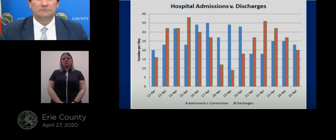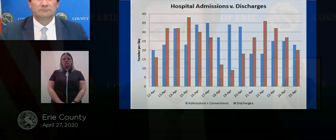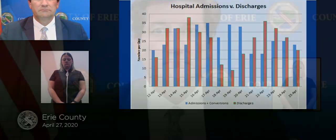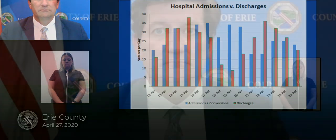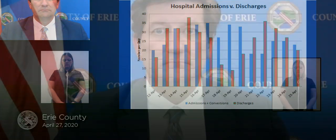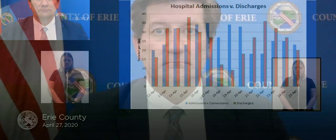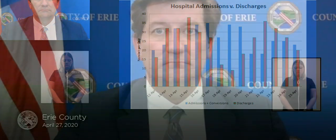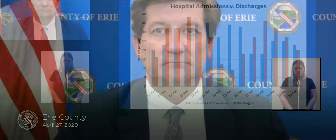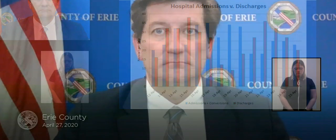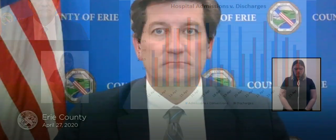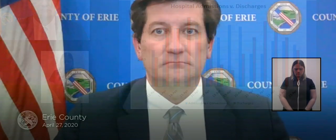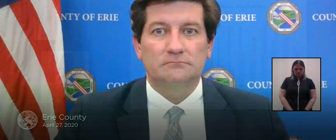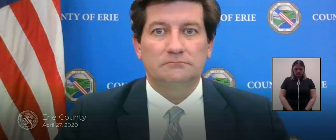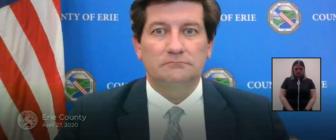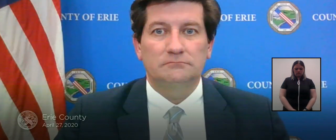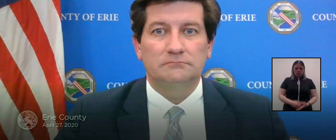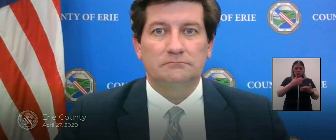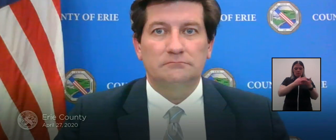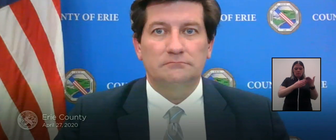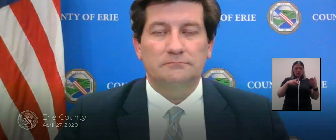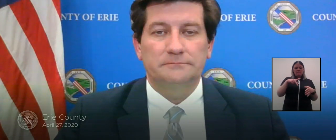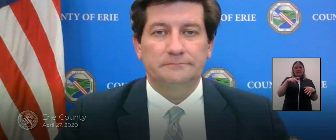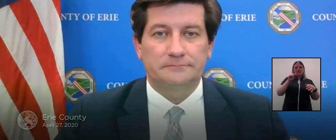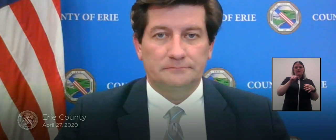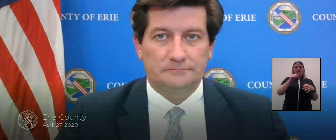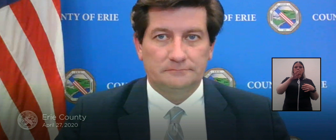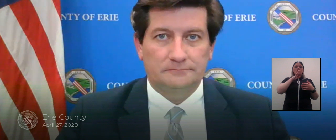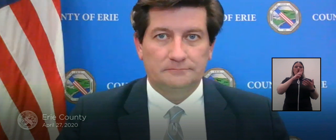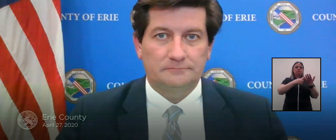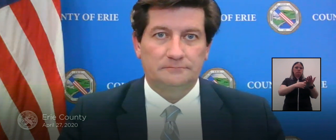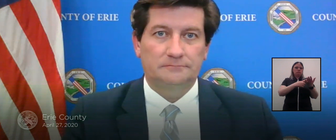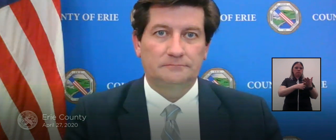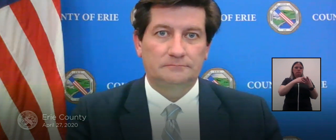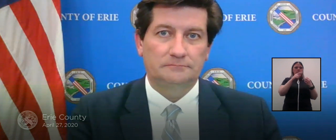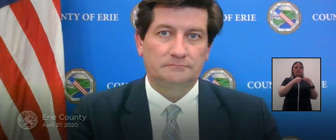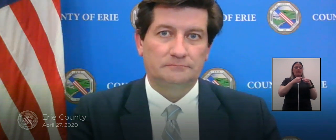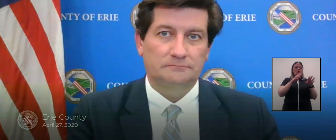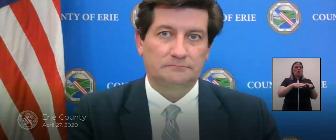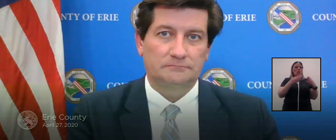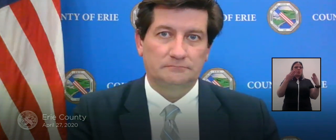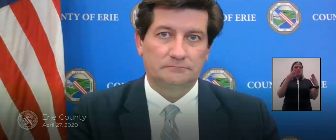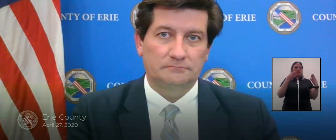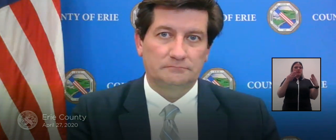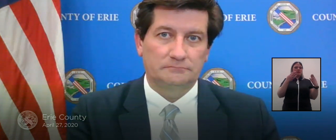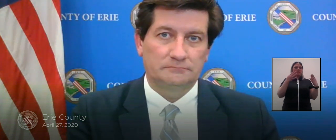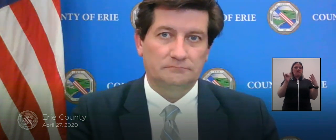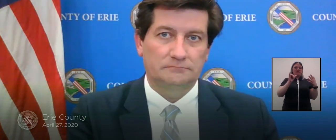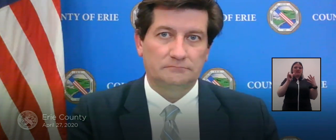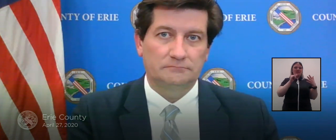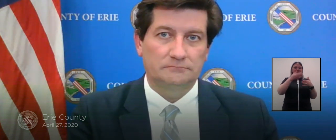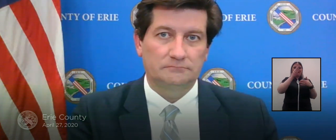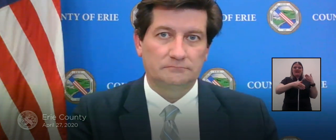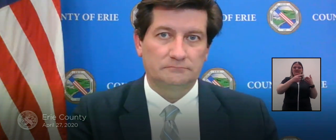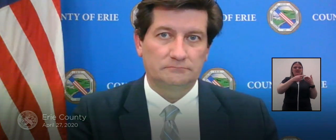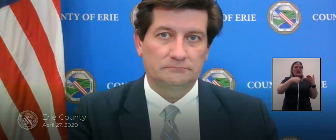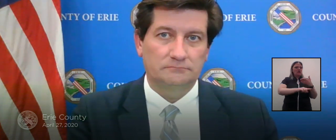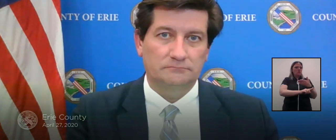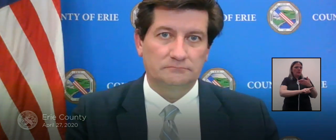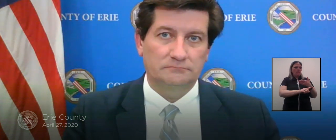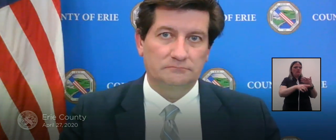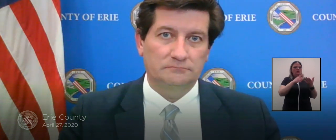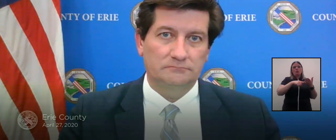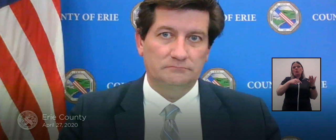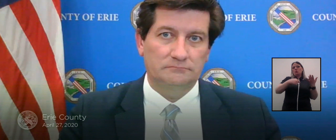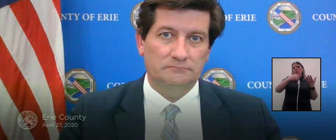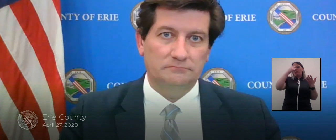So parts of Pennsylvania are talking about potentially opening as soon as the end of next week. What do you have to